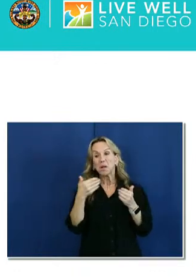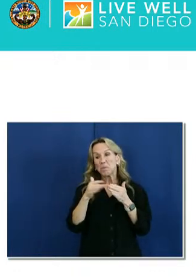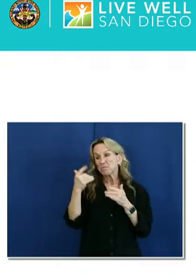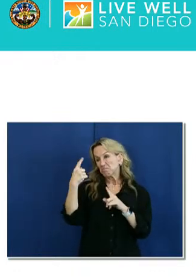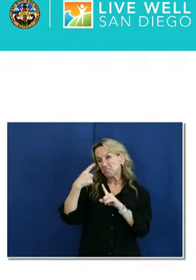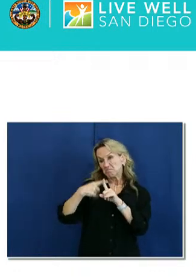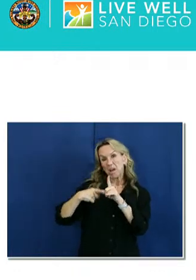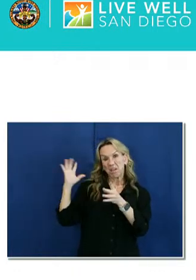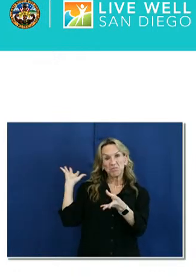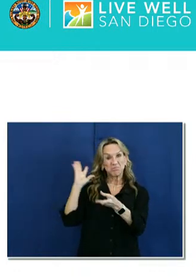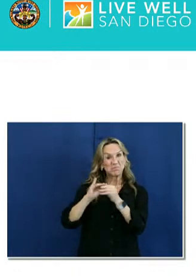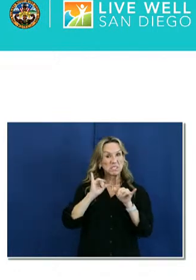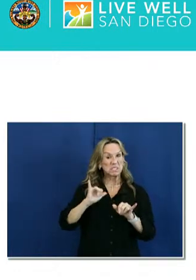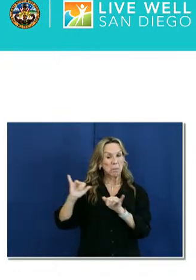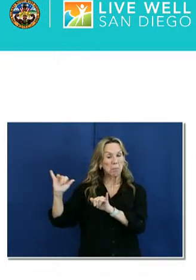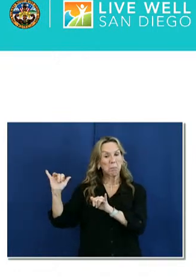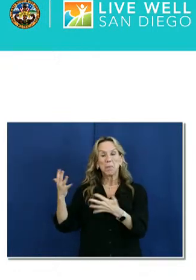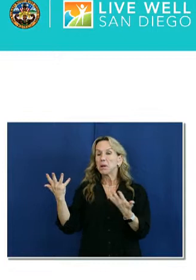last month.